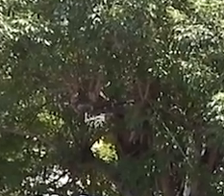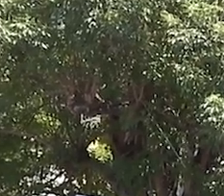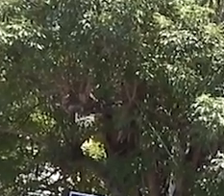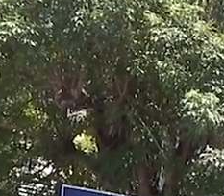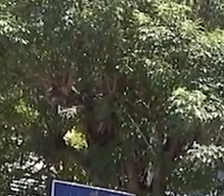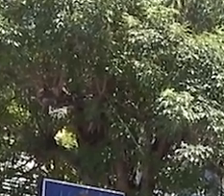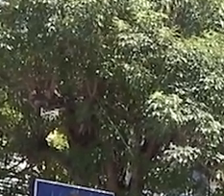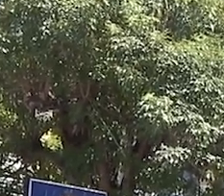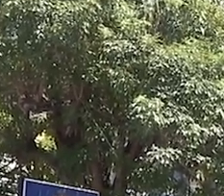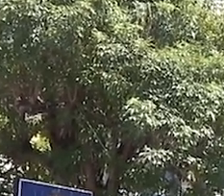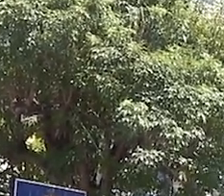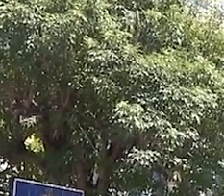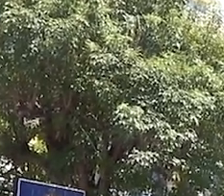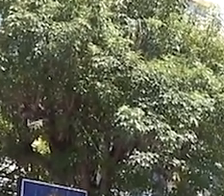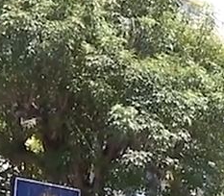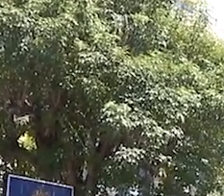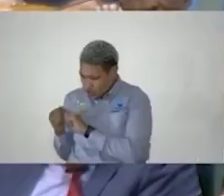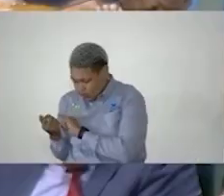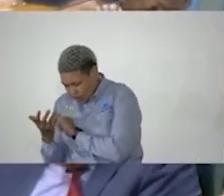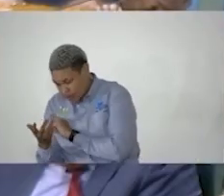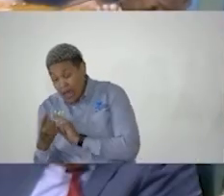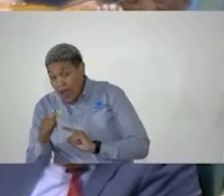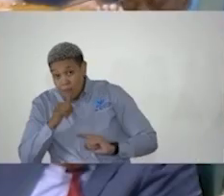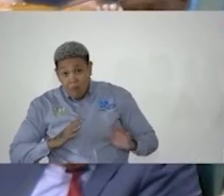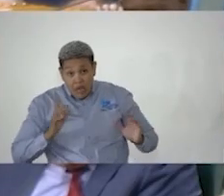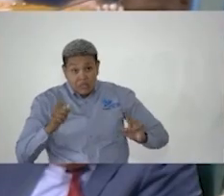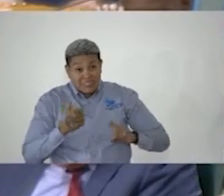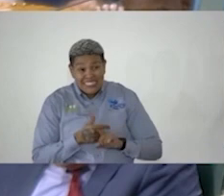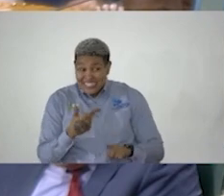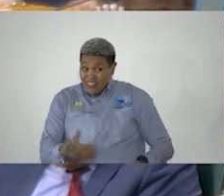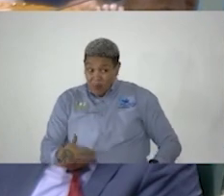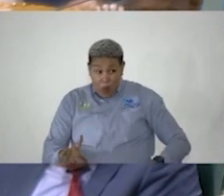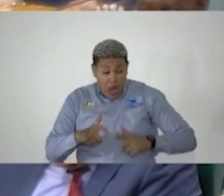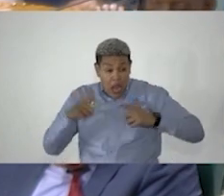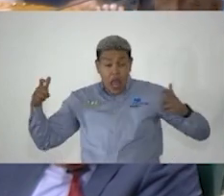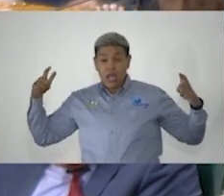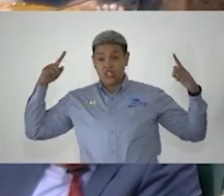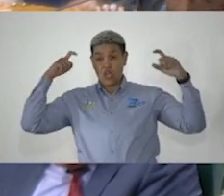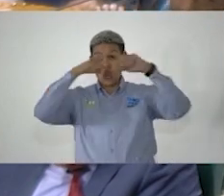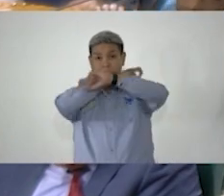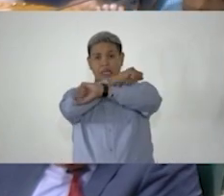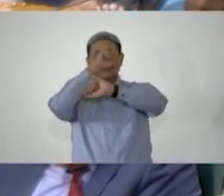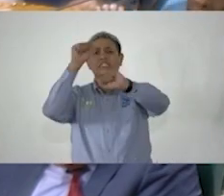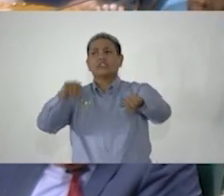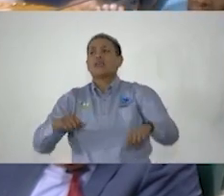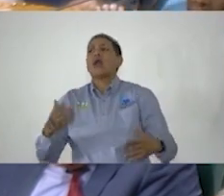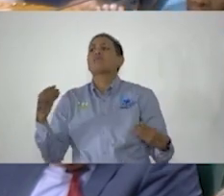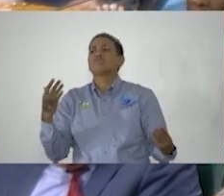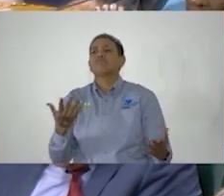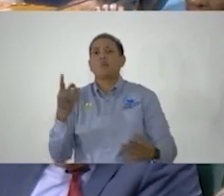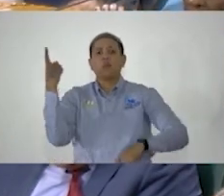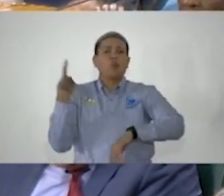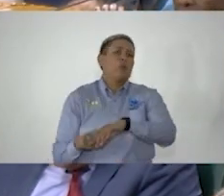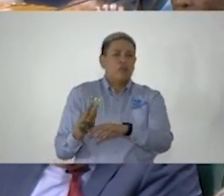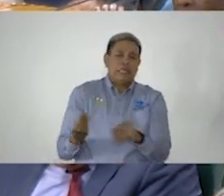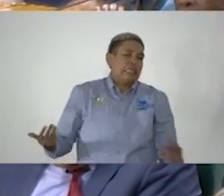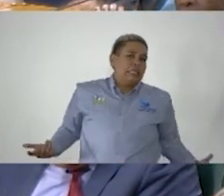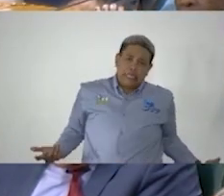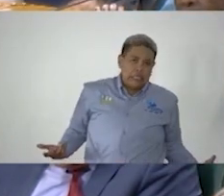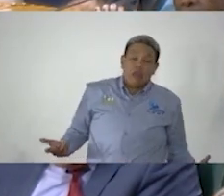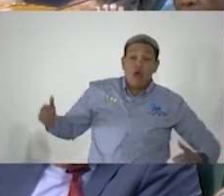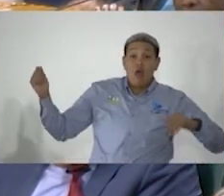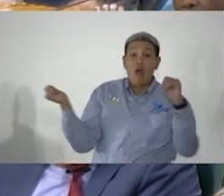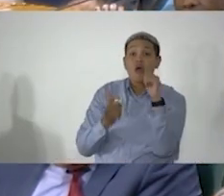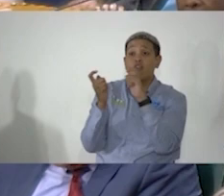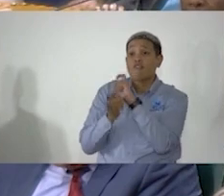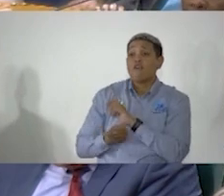move to address the situation, Madam Speaker. The problem is so large and complex that it cannot all be fixed at once. And under the Reform